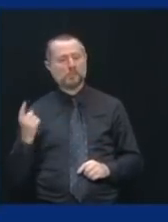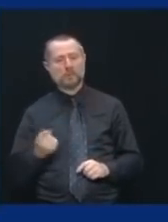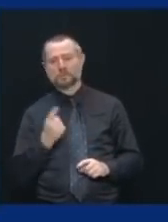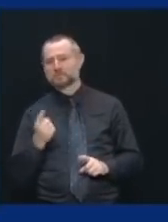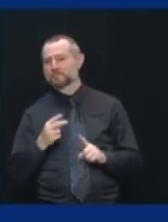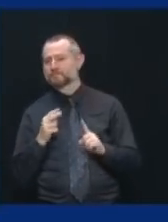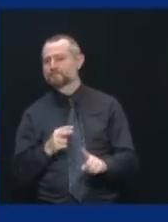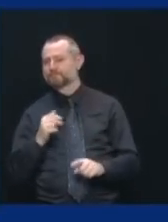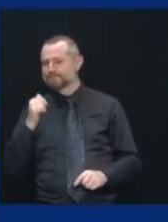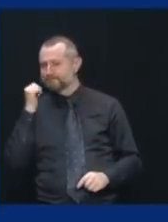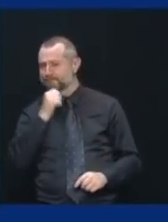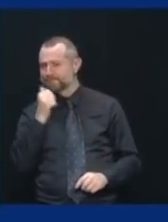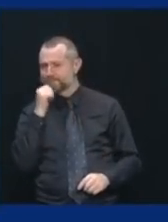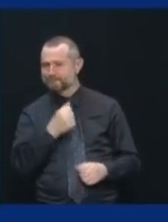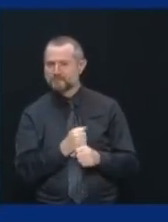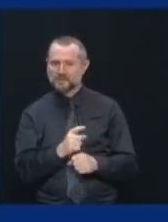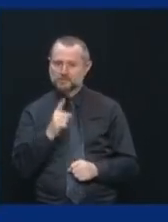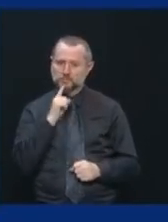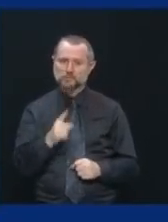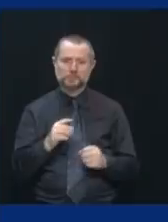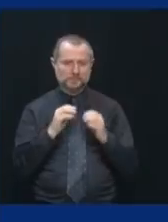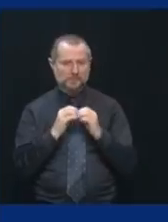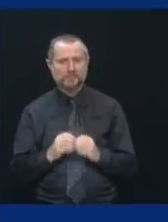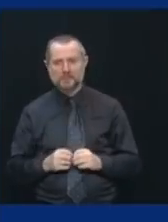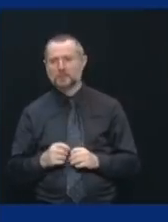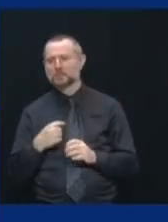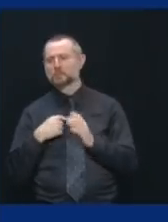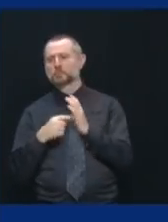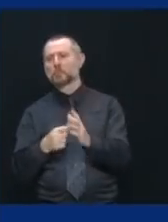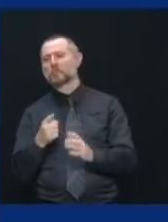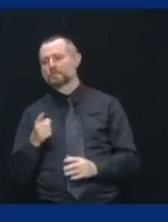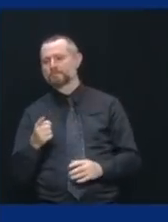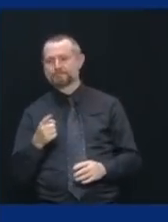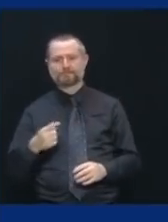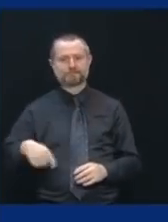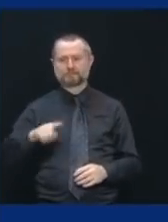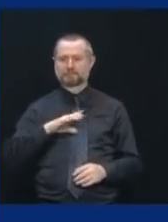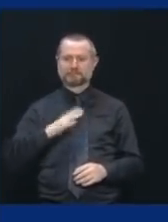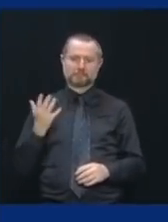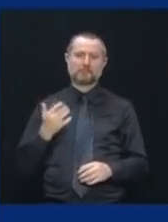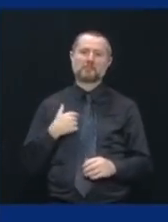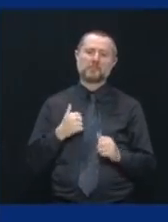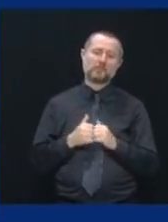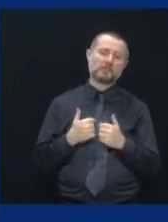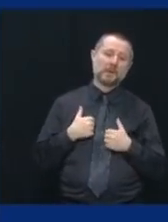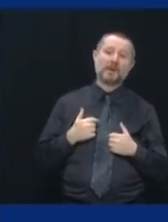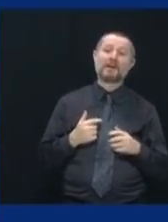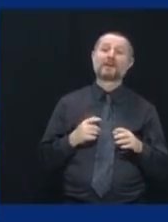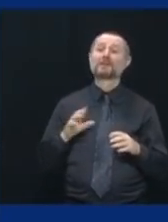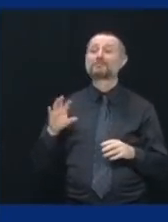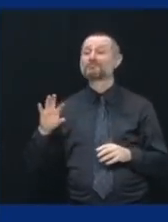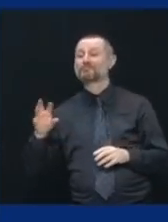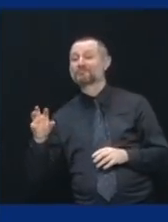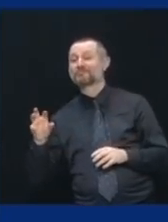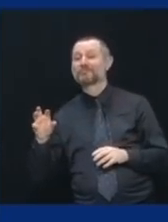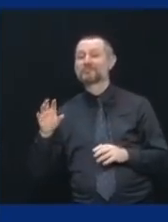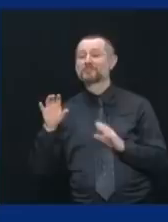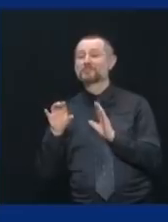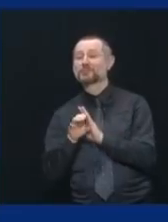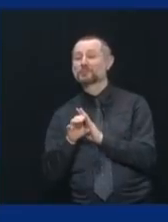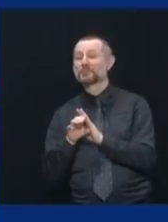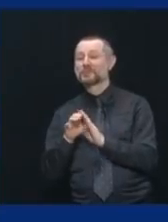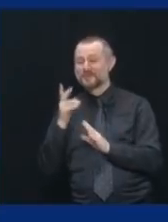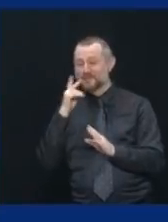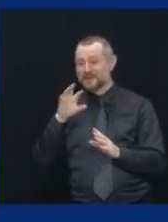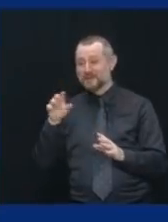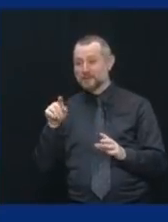calculation. That graphic that I do, that I know you don't like, with the valve that says you reopen the economy while